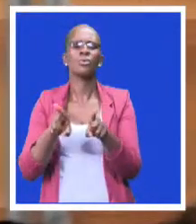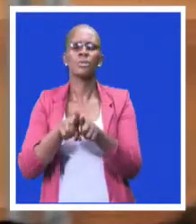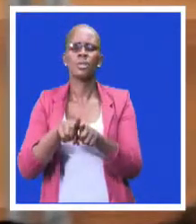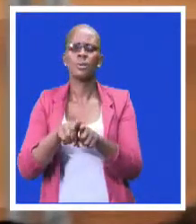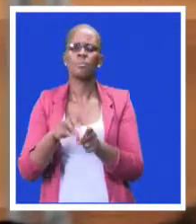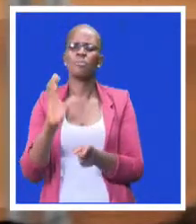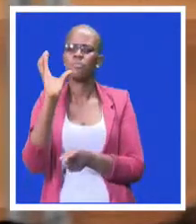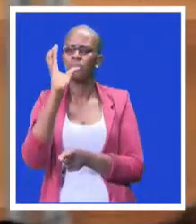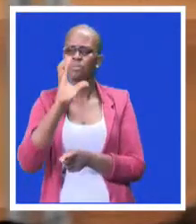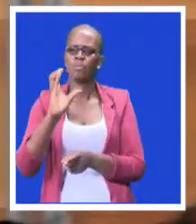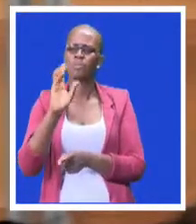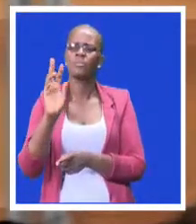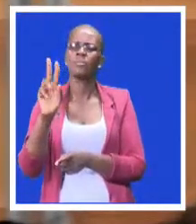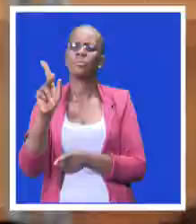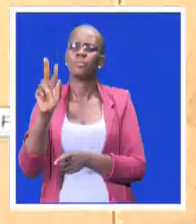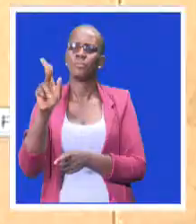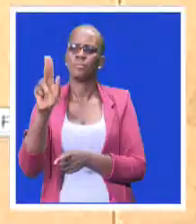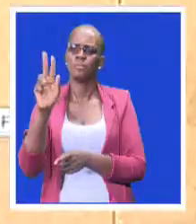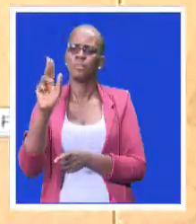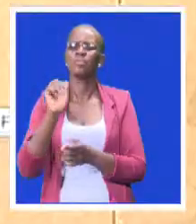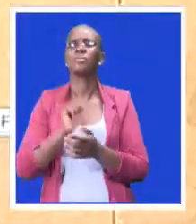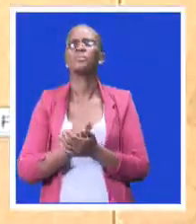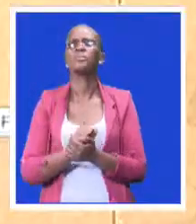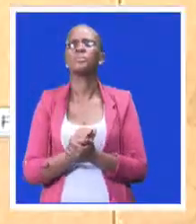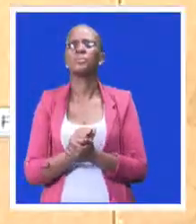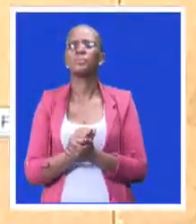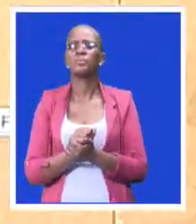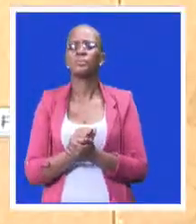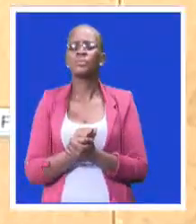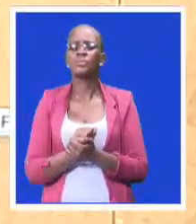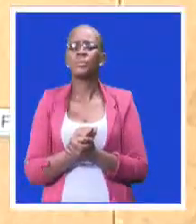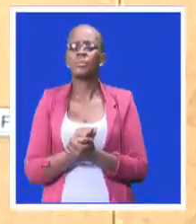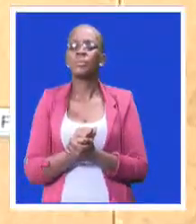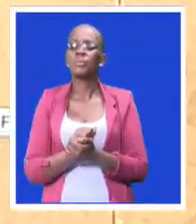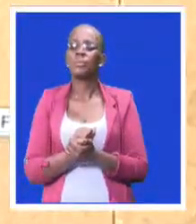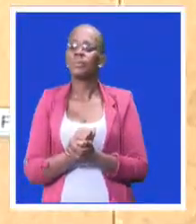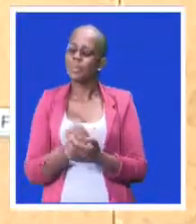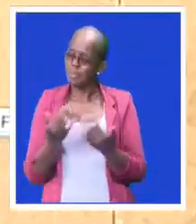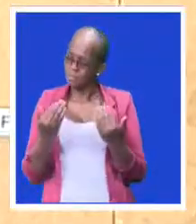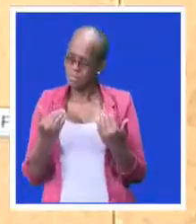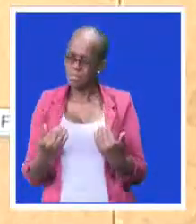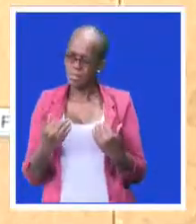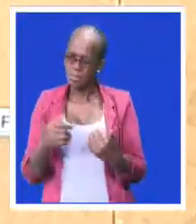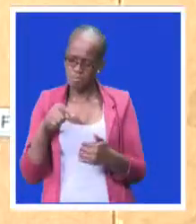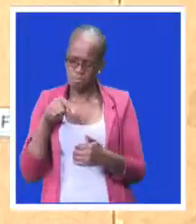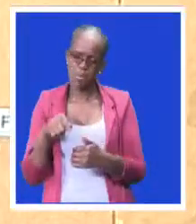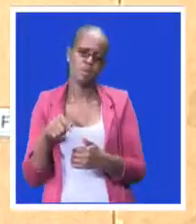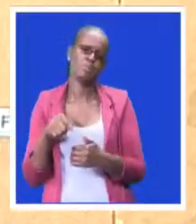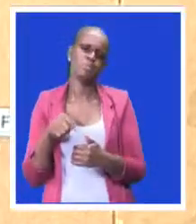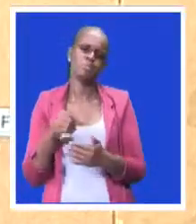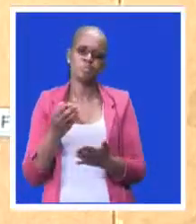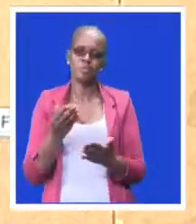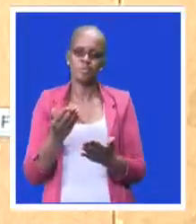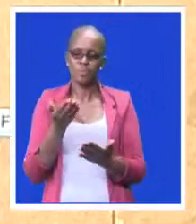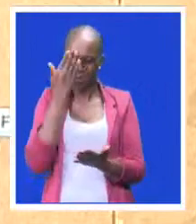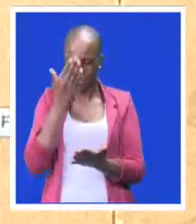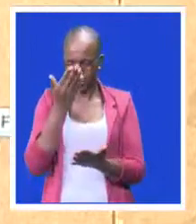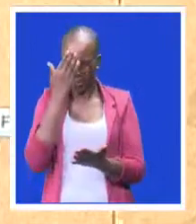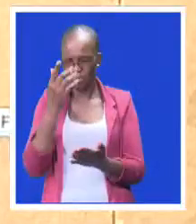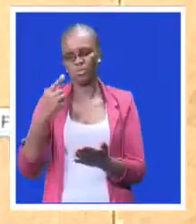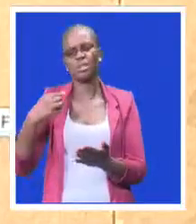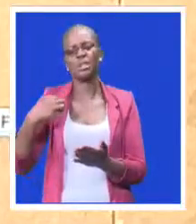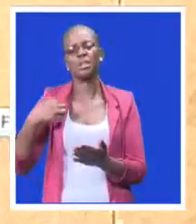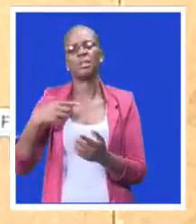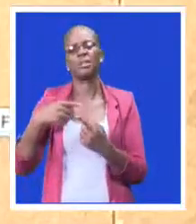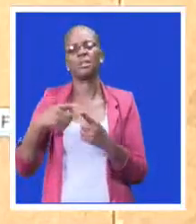we have a new shape, a new color. I'll show you some pictures of things here, and I want